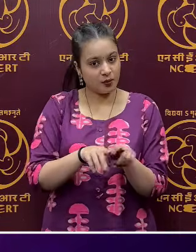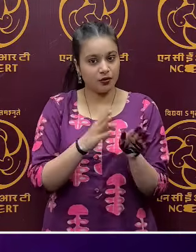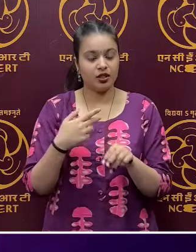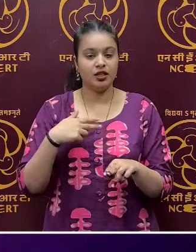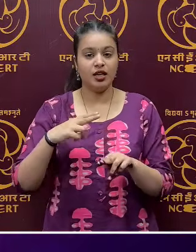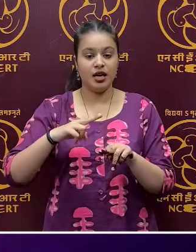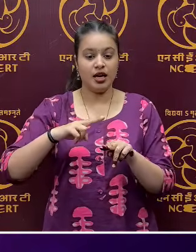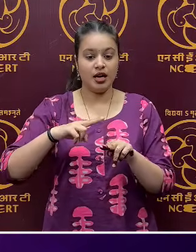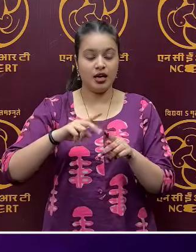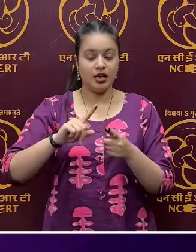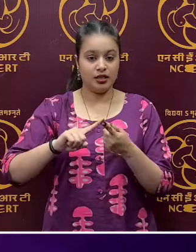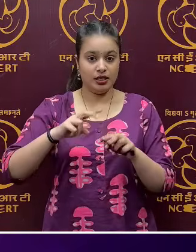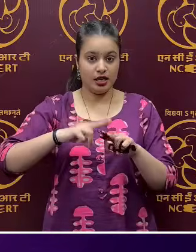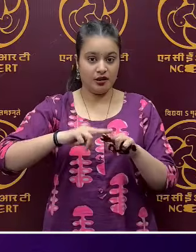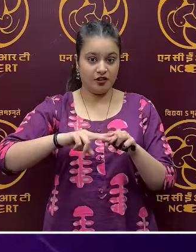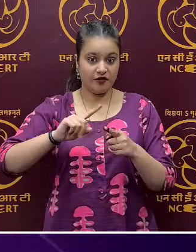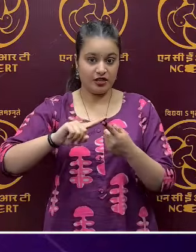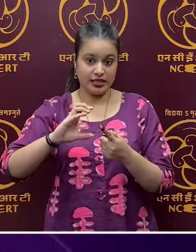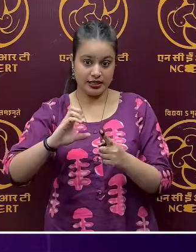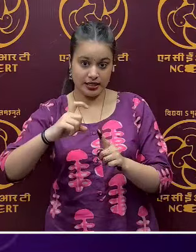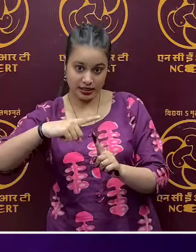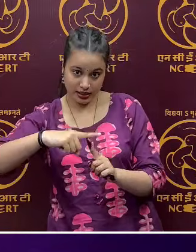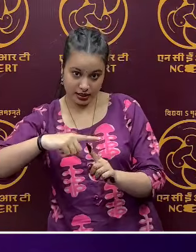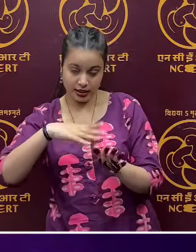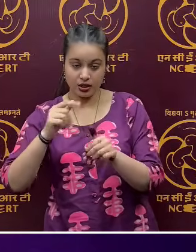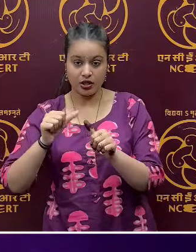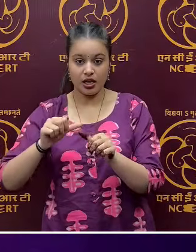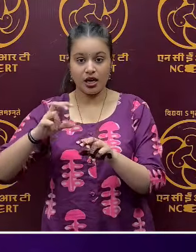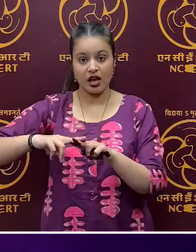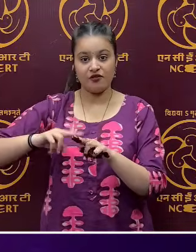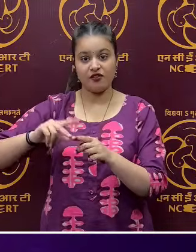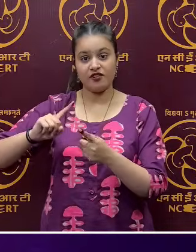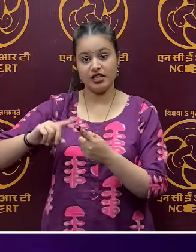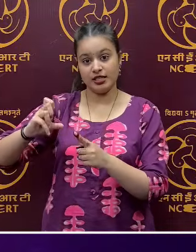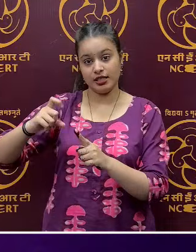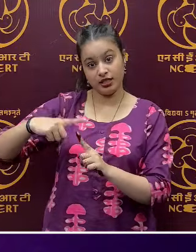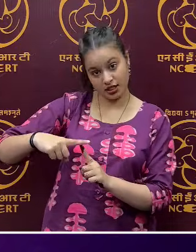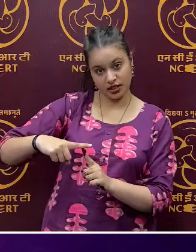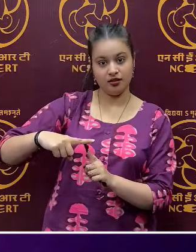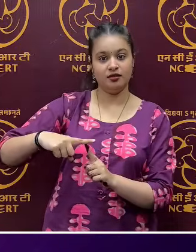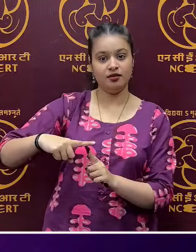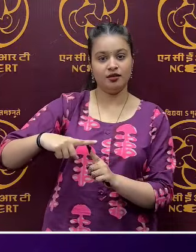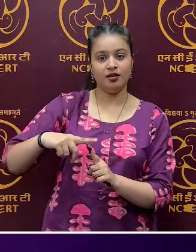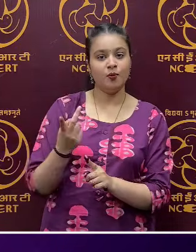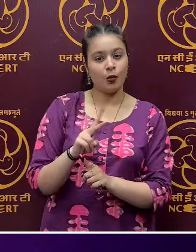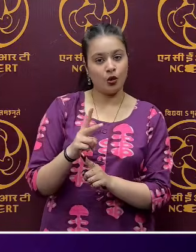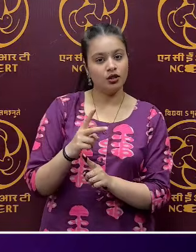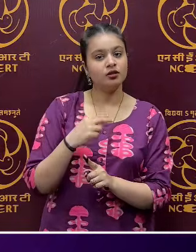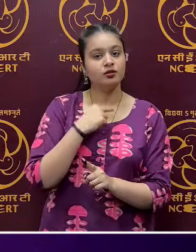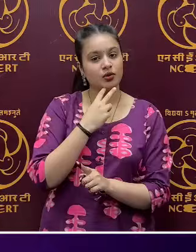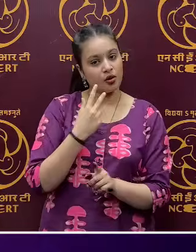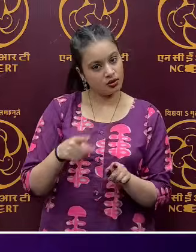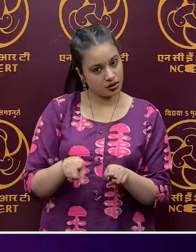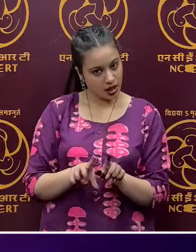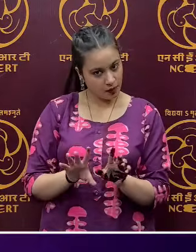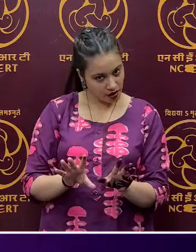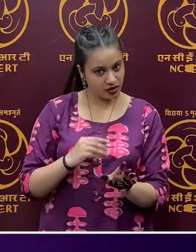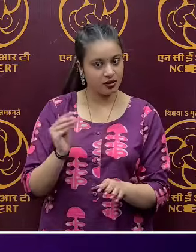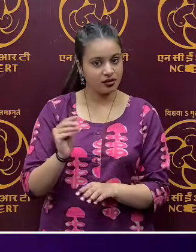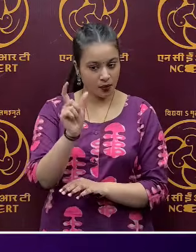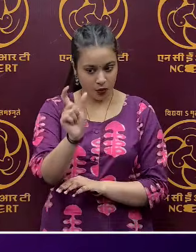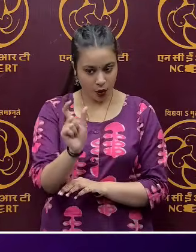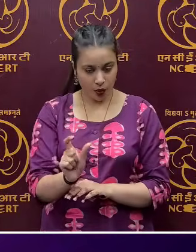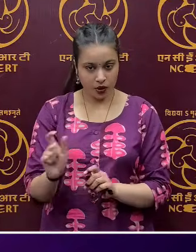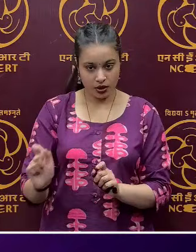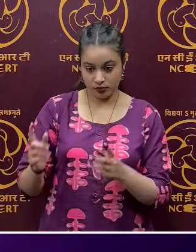effect. It's, and so on. So there are some words which are given over